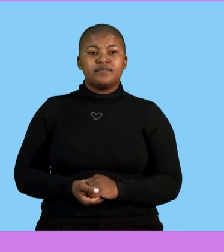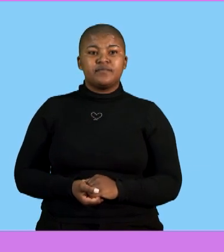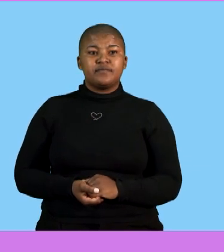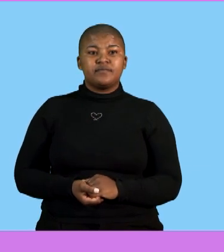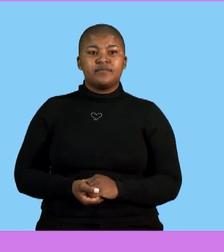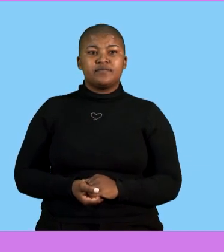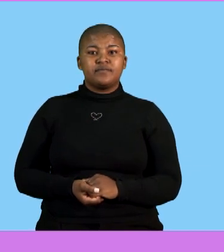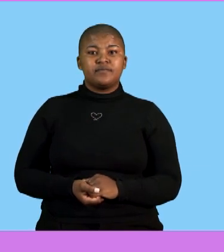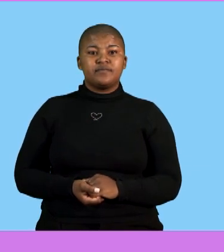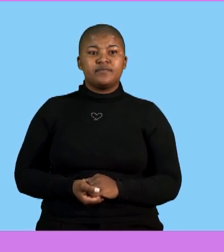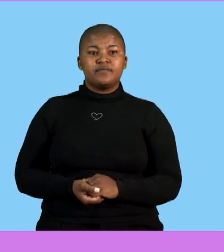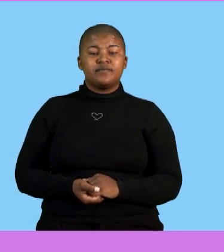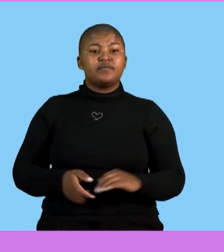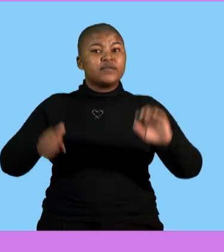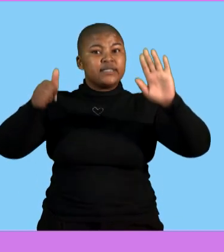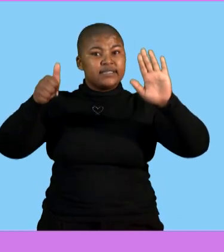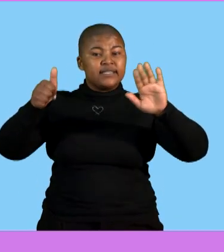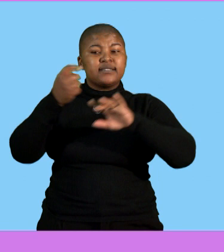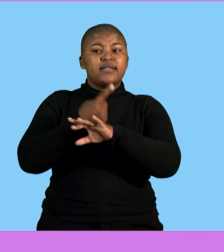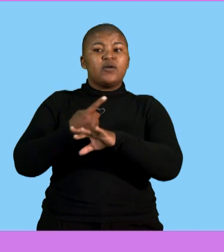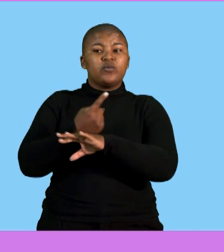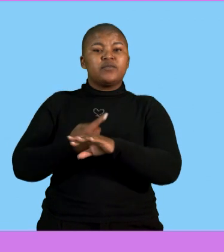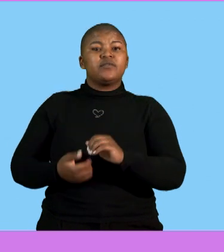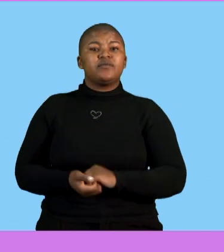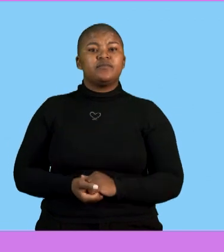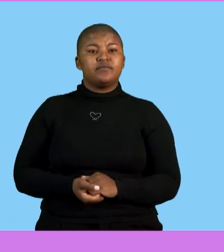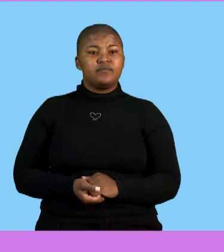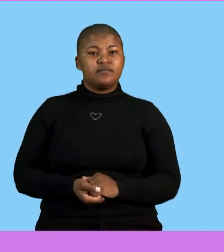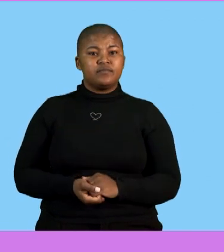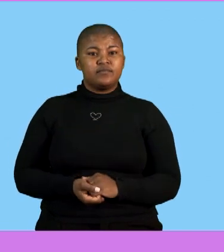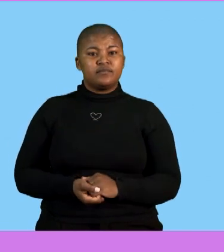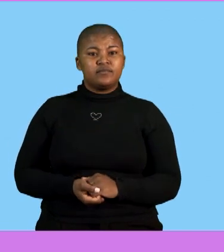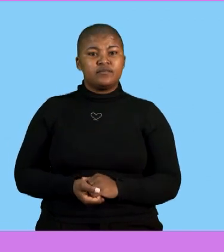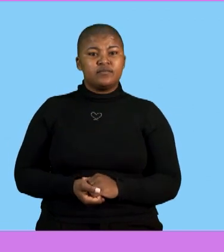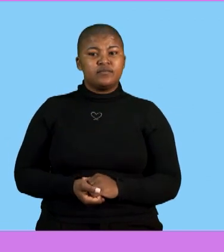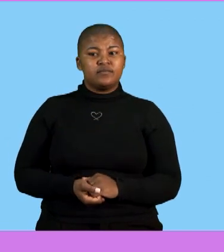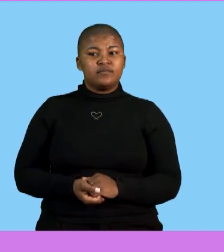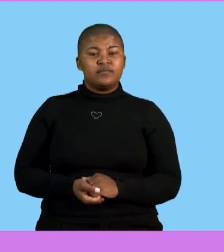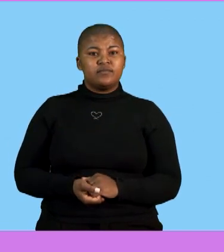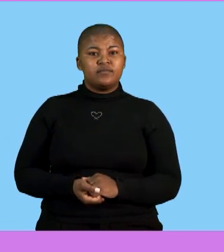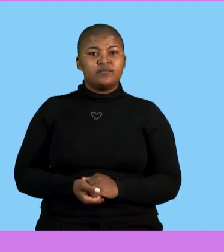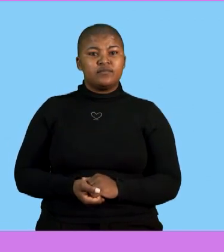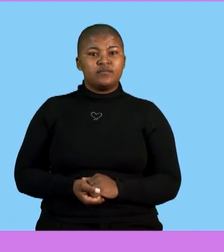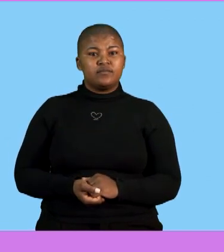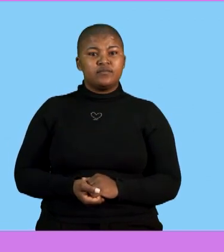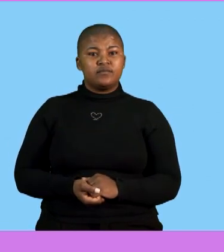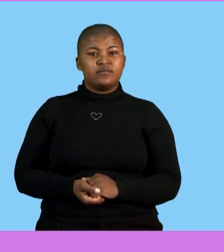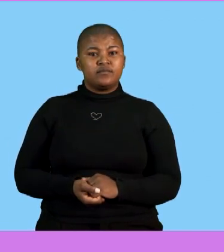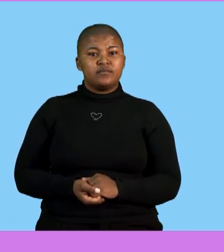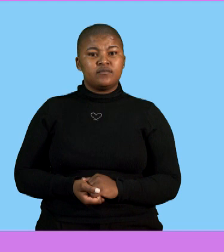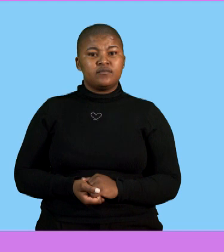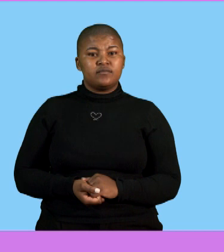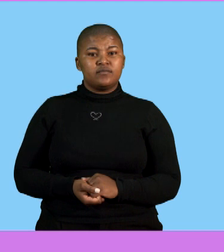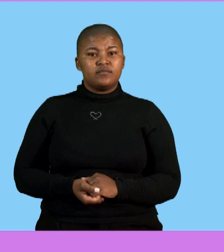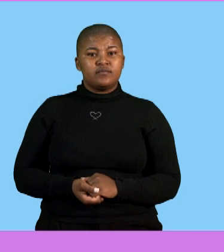it makes it a 5. We have 6 hours, we have 6 here, 6